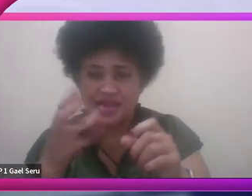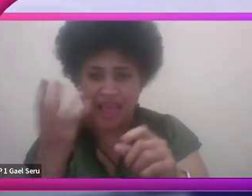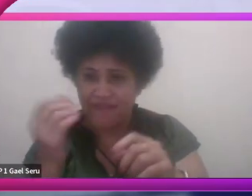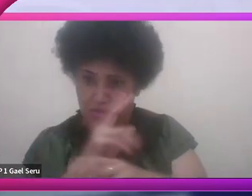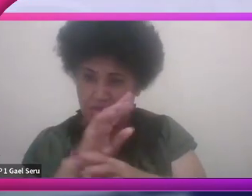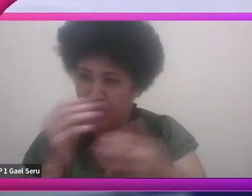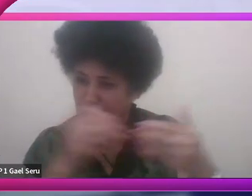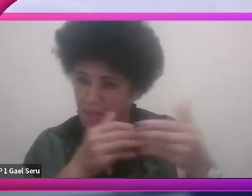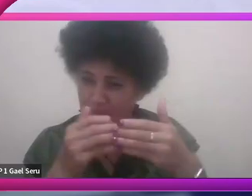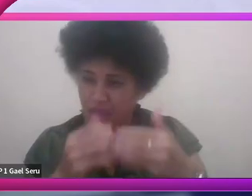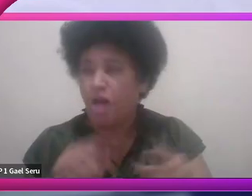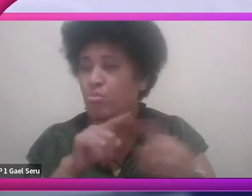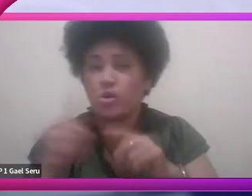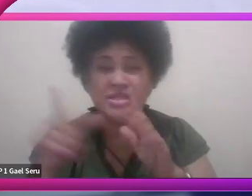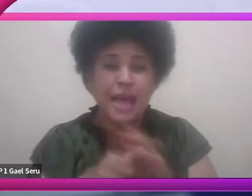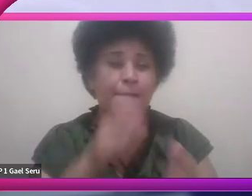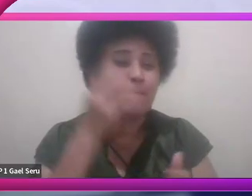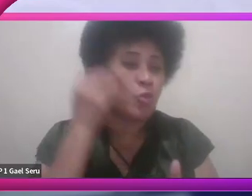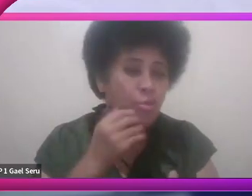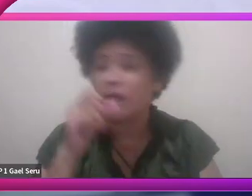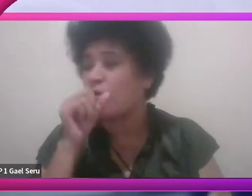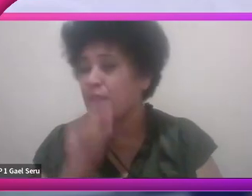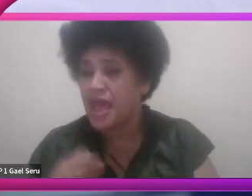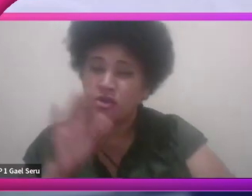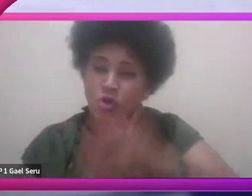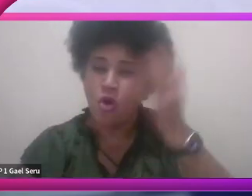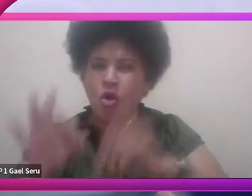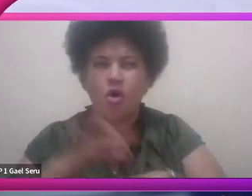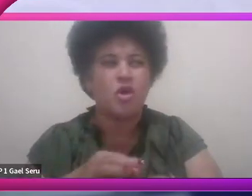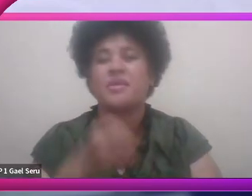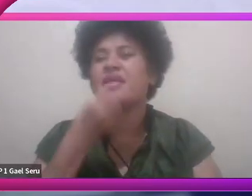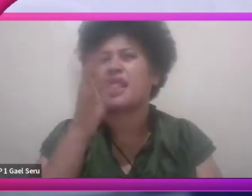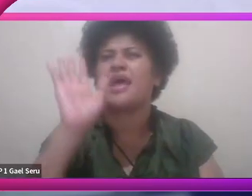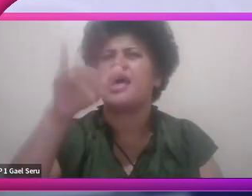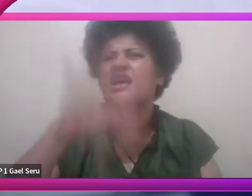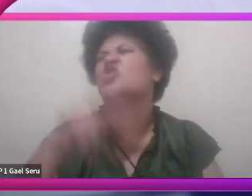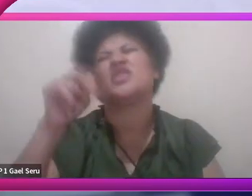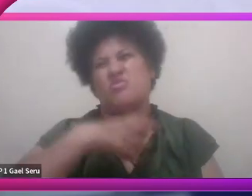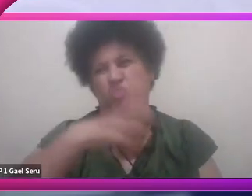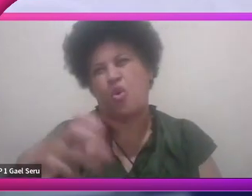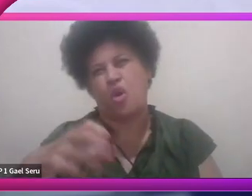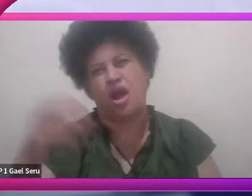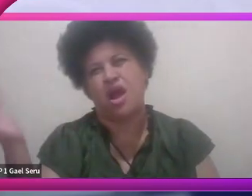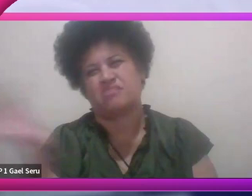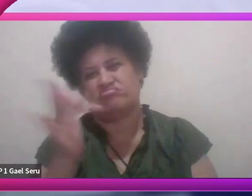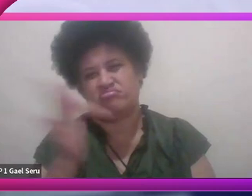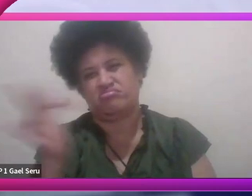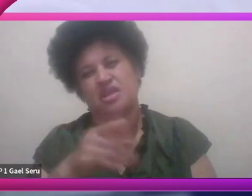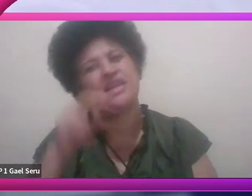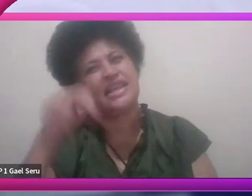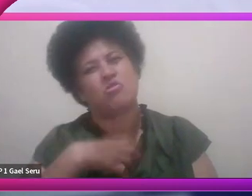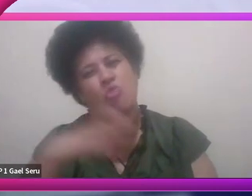woman or a man go to hospital, they will say, oh, you should have more sex. Oh, you have to say that. Is it sexuality